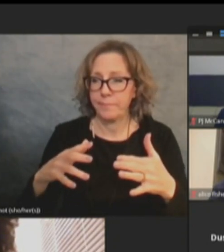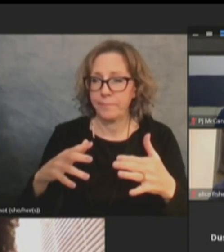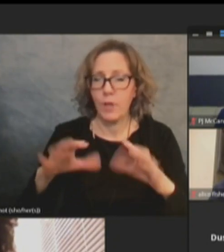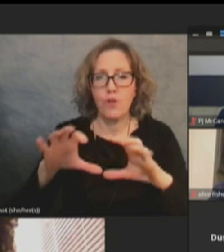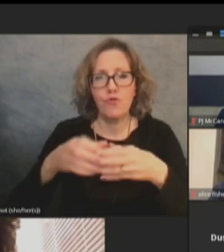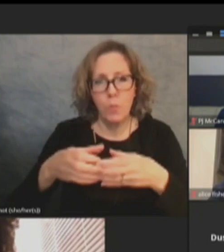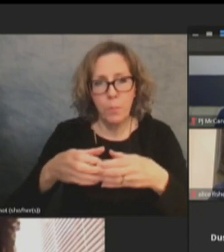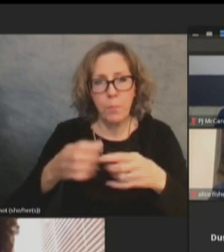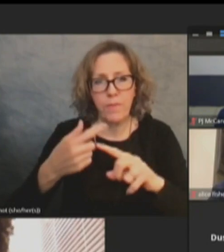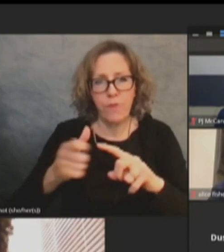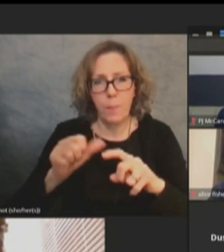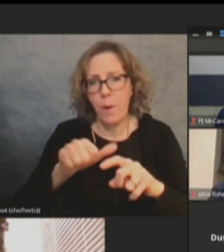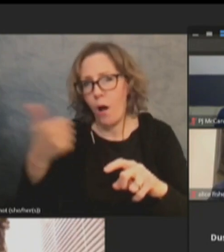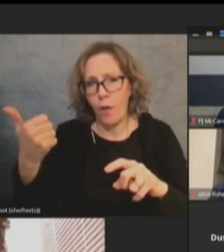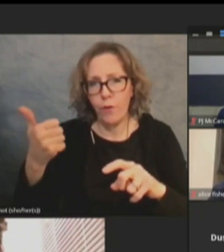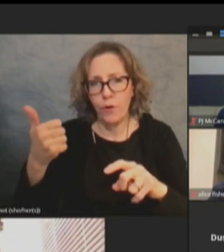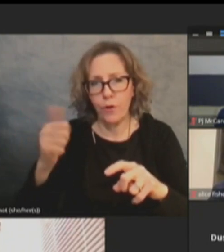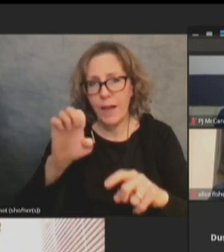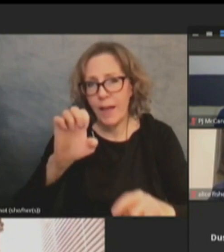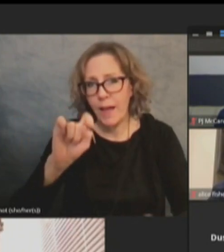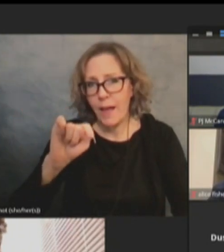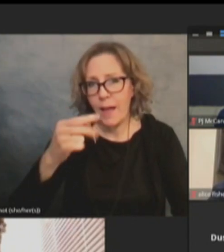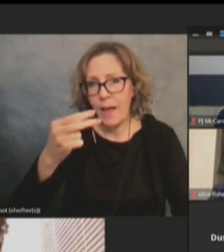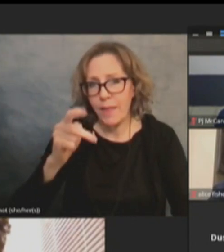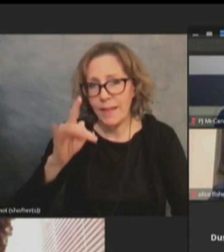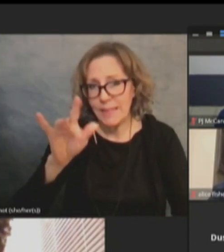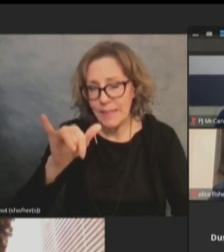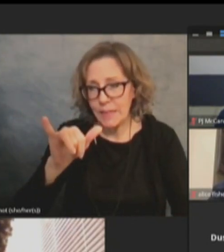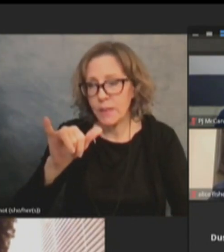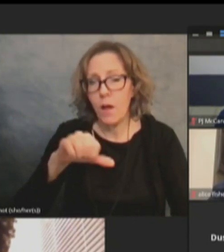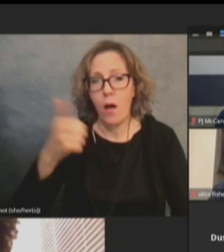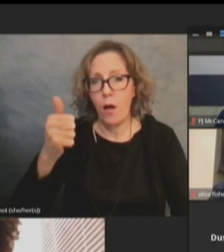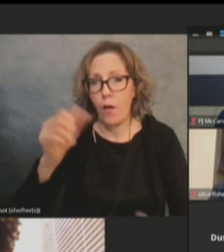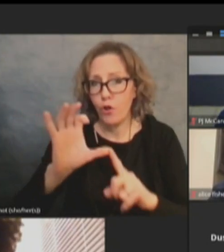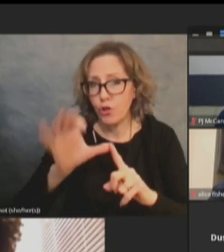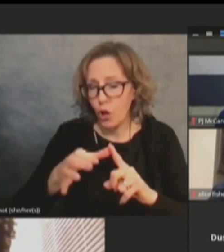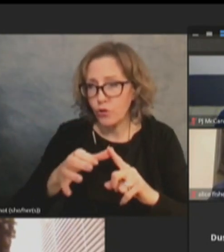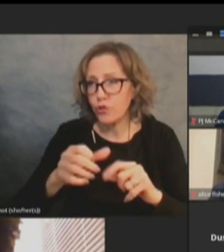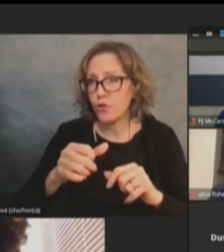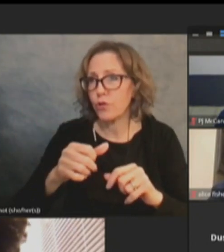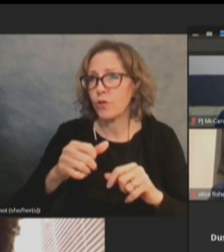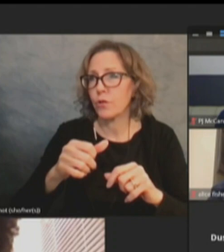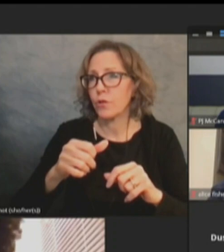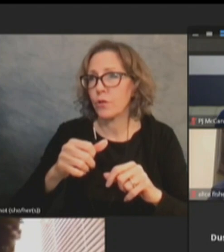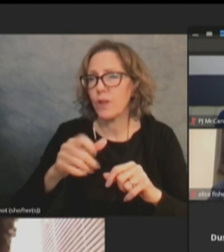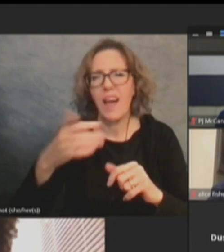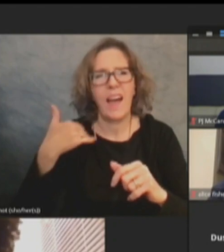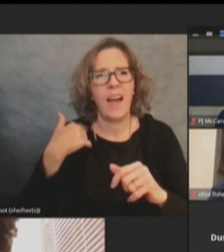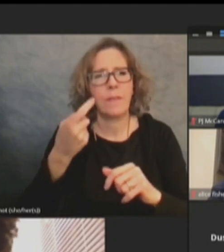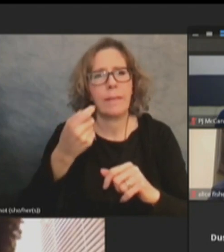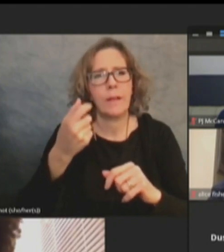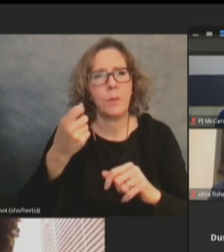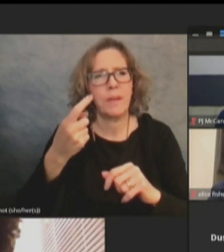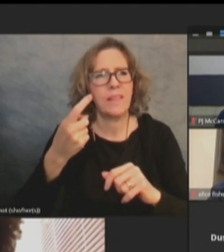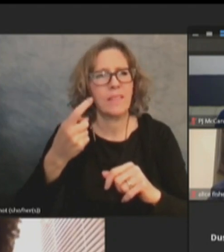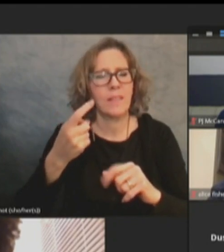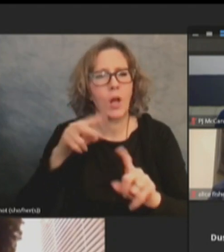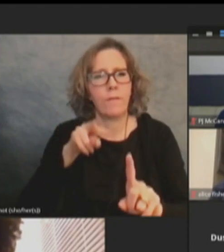groups from other countries, there are the element of stigma or otherness,